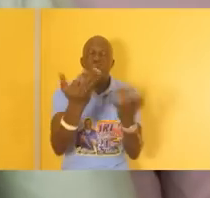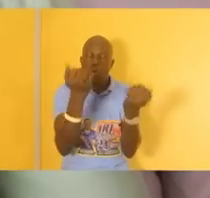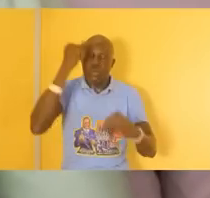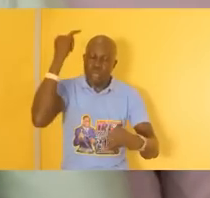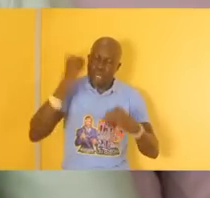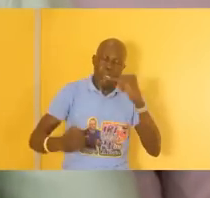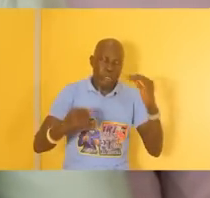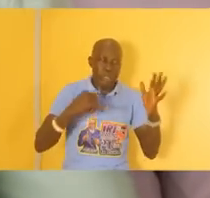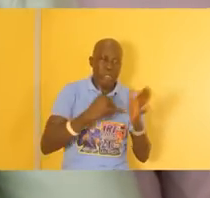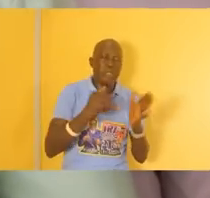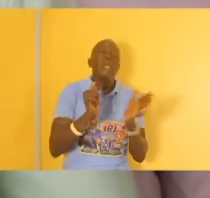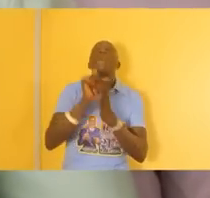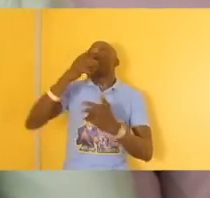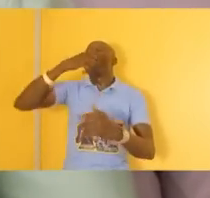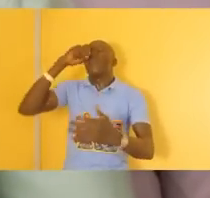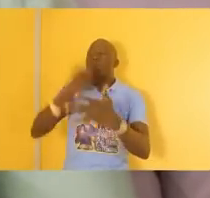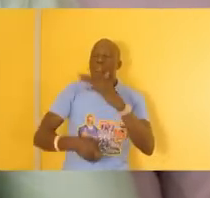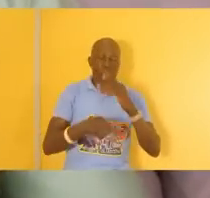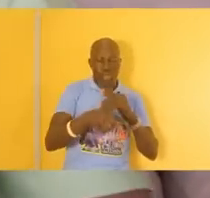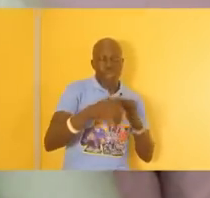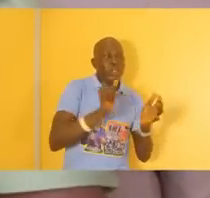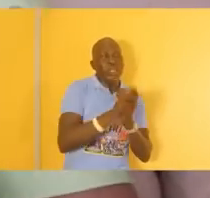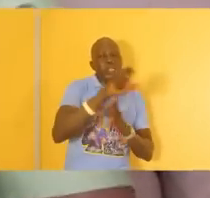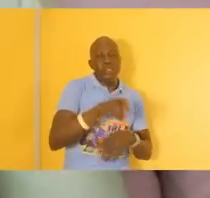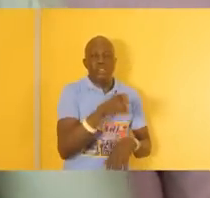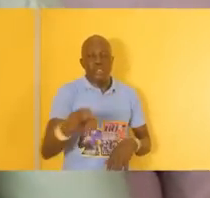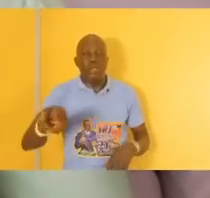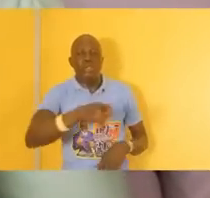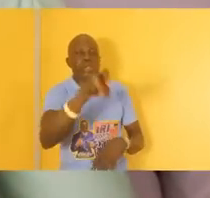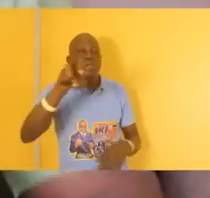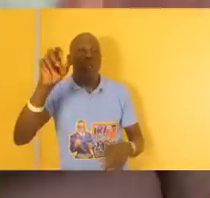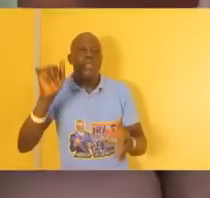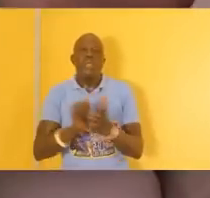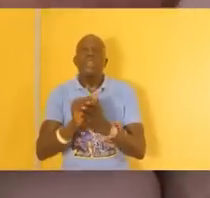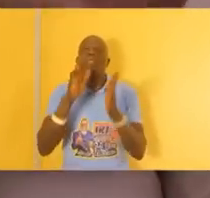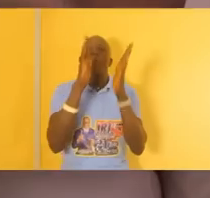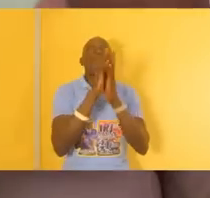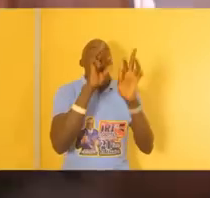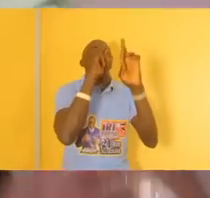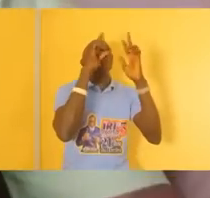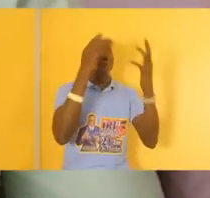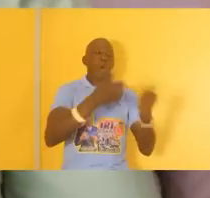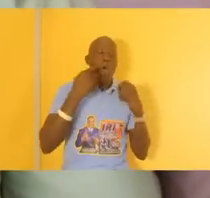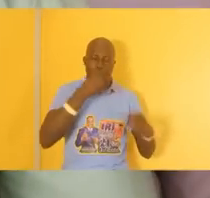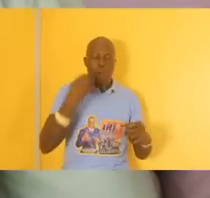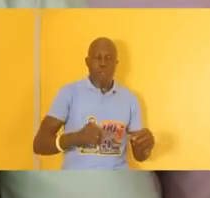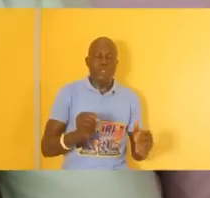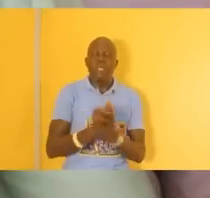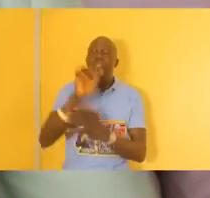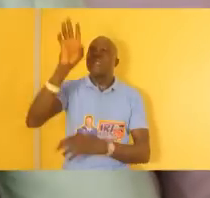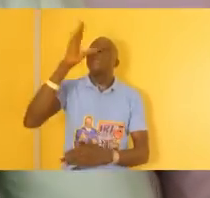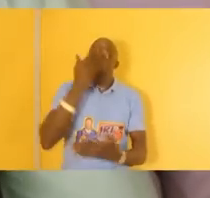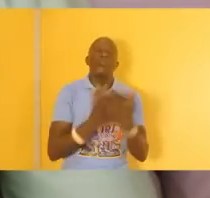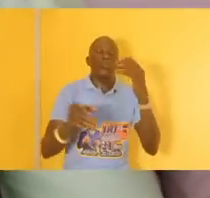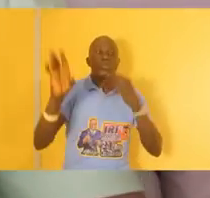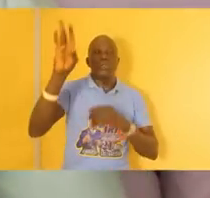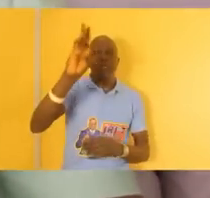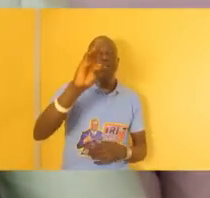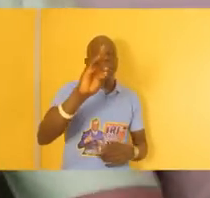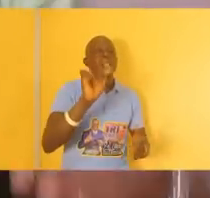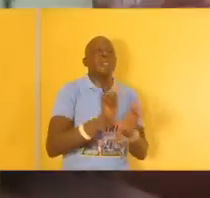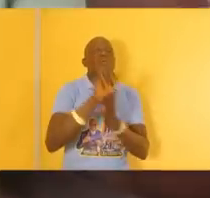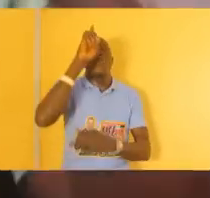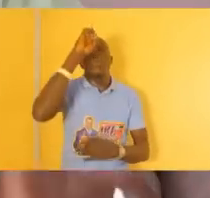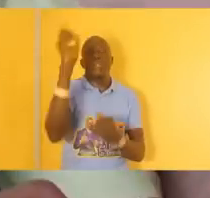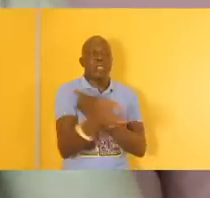If not the authority of God and the power of covenant of God that have been called that will tell the woman to come. That made the